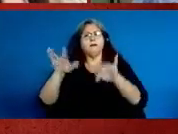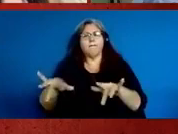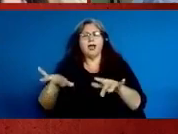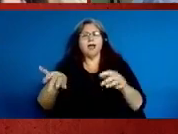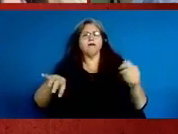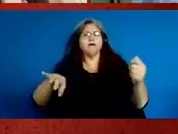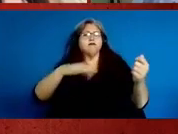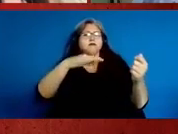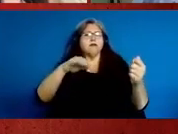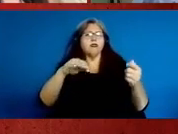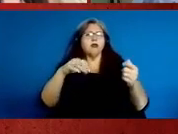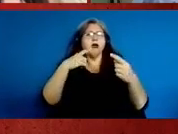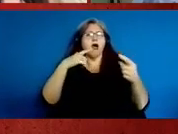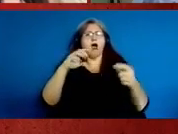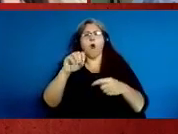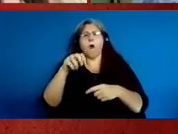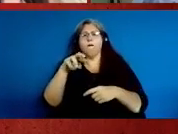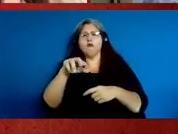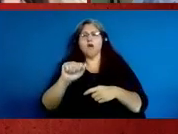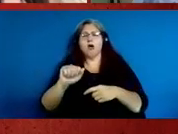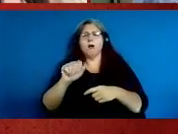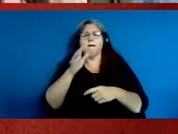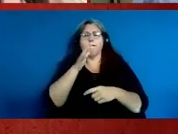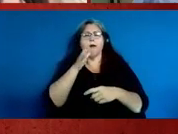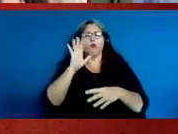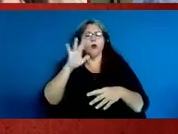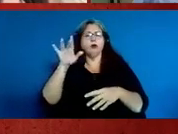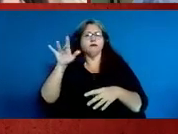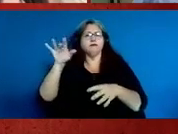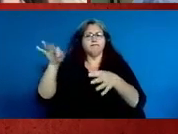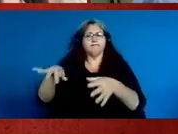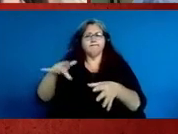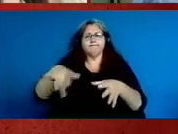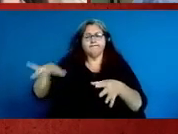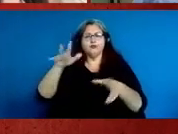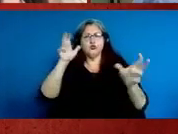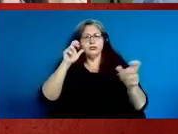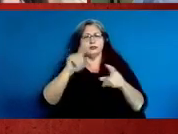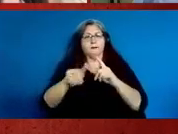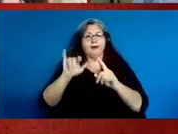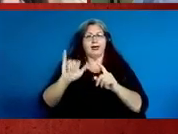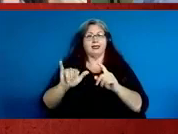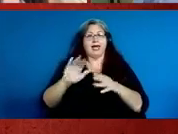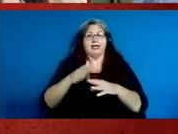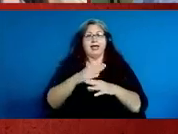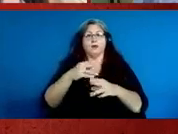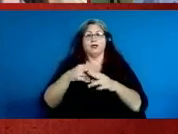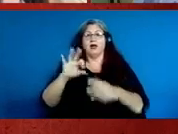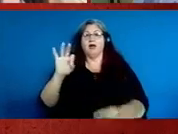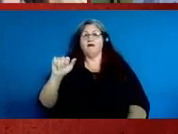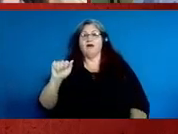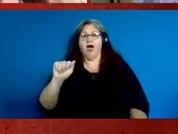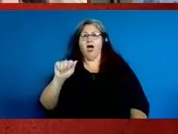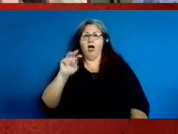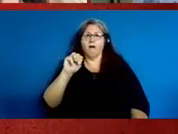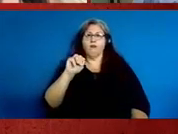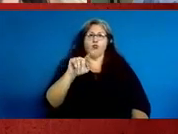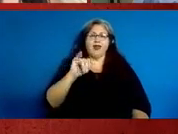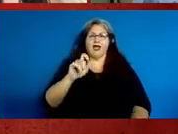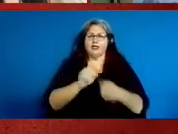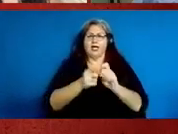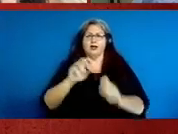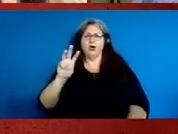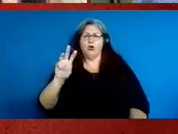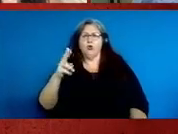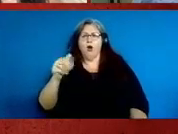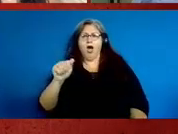stories. Of course, the name was Fa Mulan, and now it's Hua Mulan. I guess